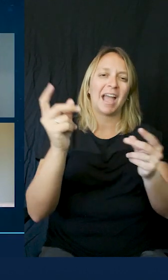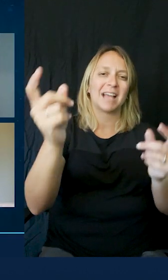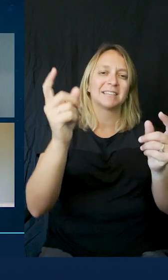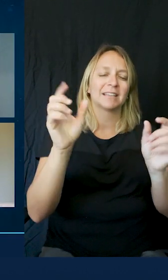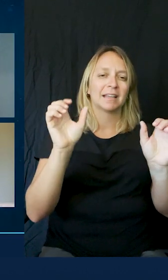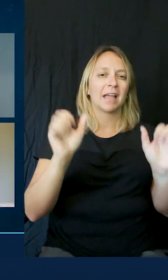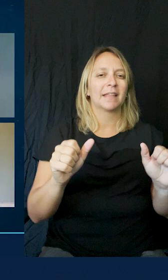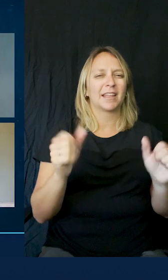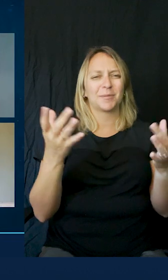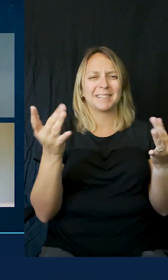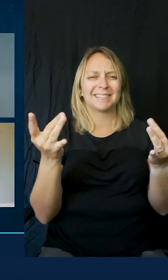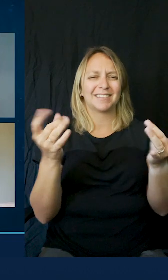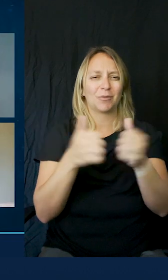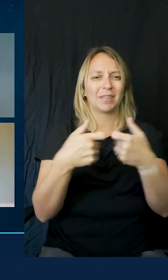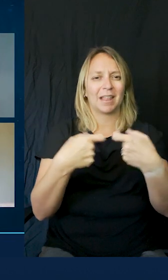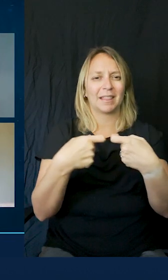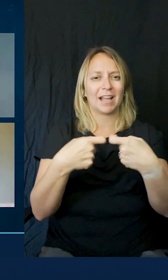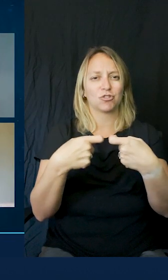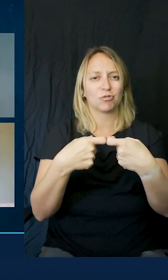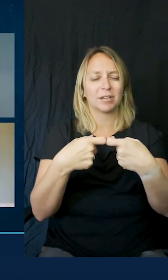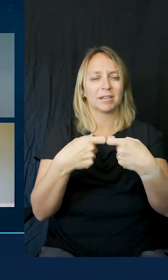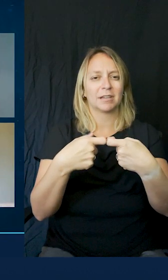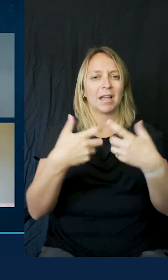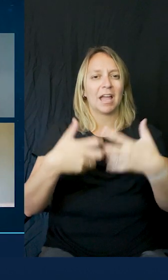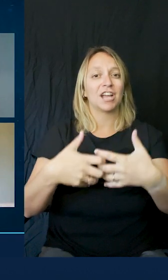electric engines and to try and get enough power for that.